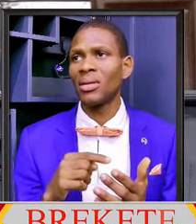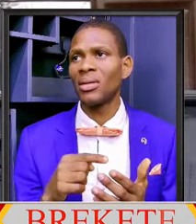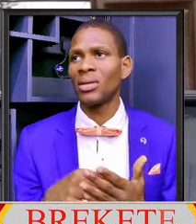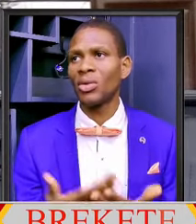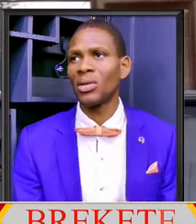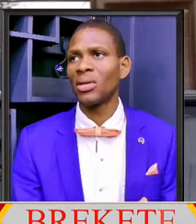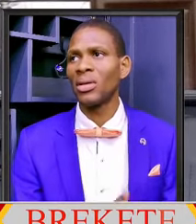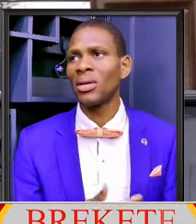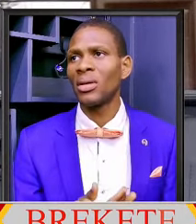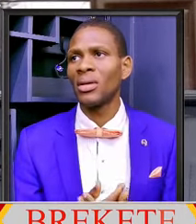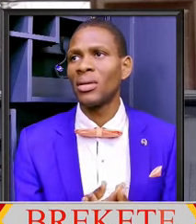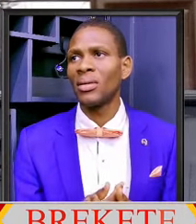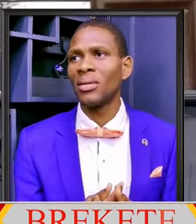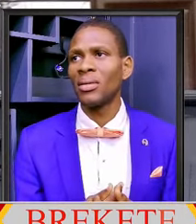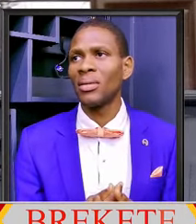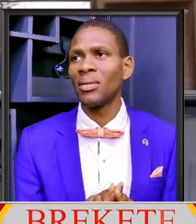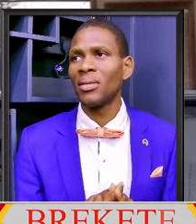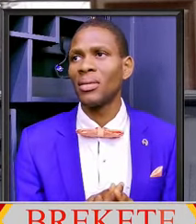here.